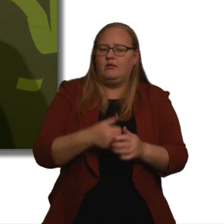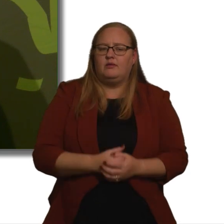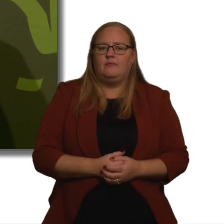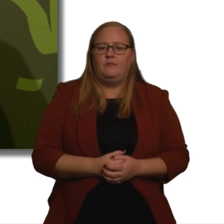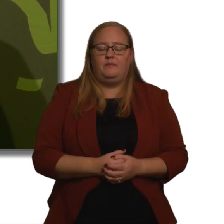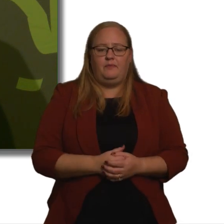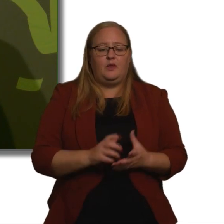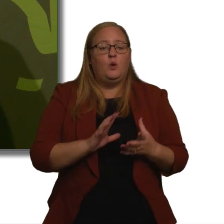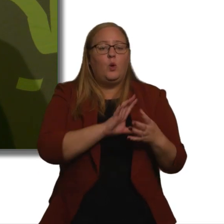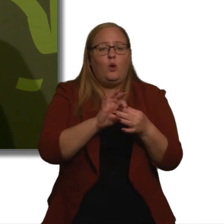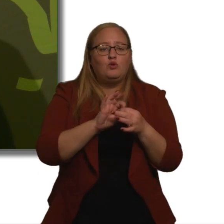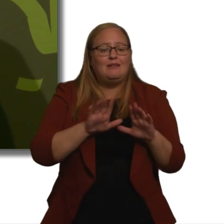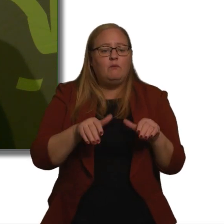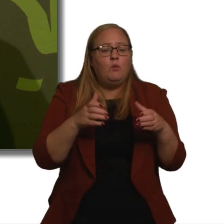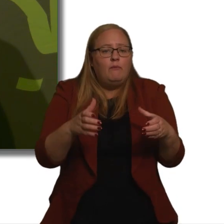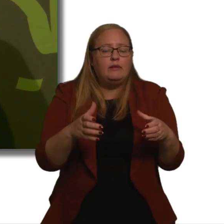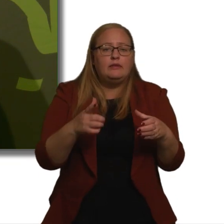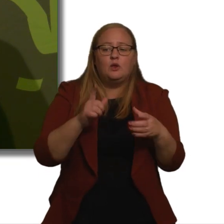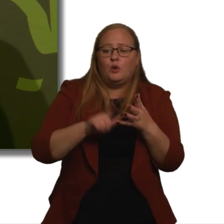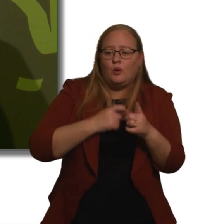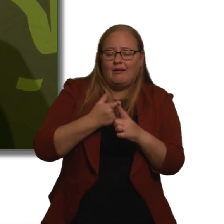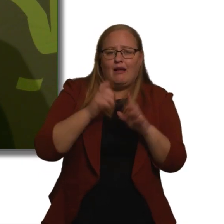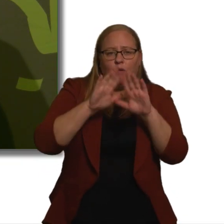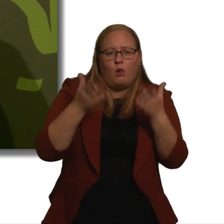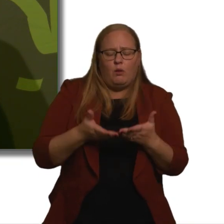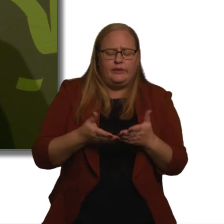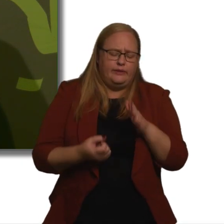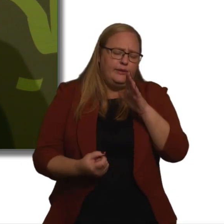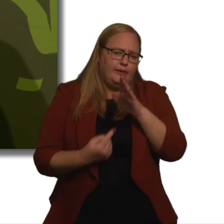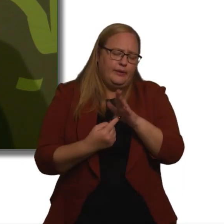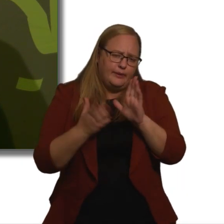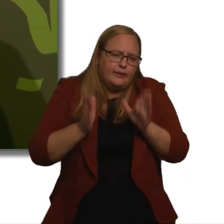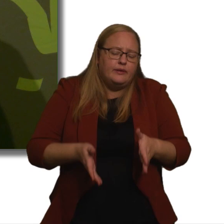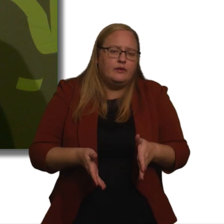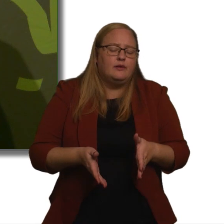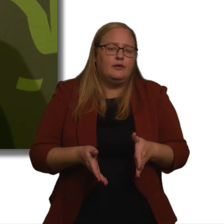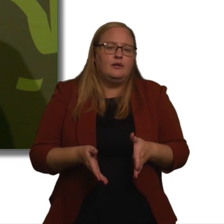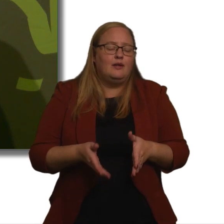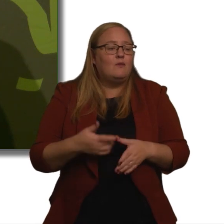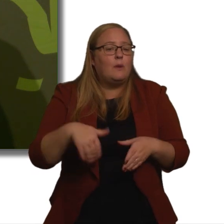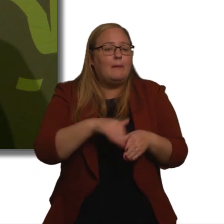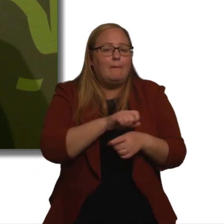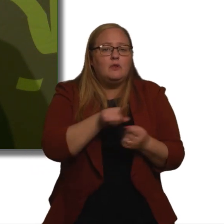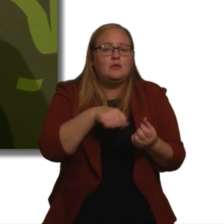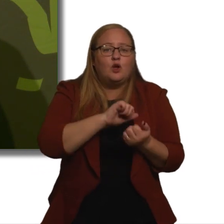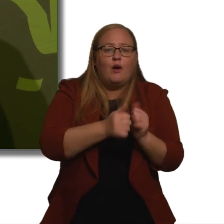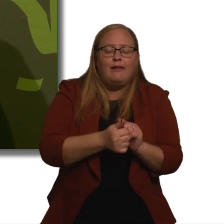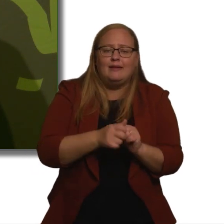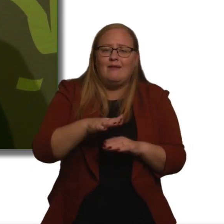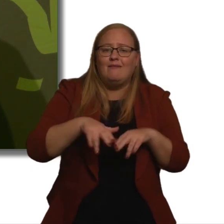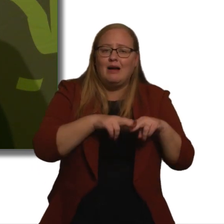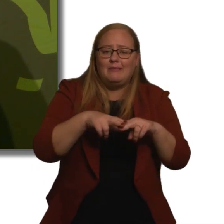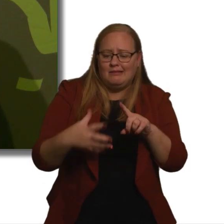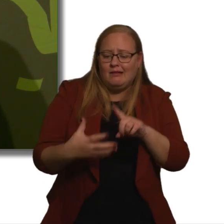and around the world is critical to achieving this for members, colleagues and their families. The cooperative